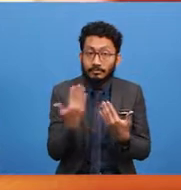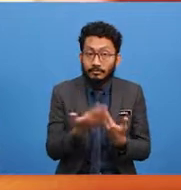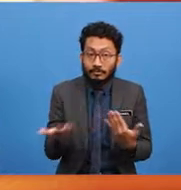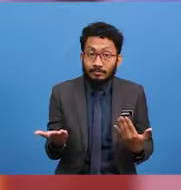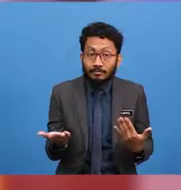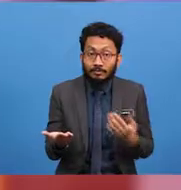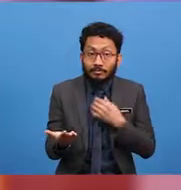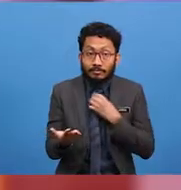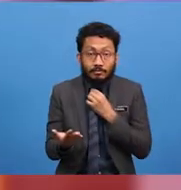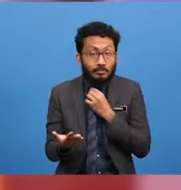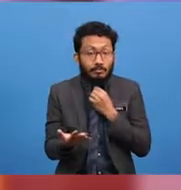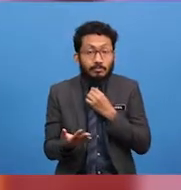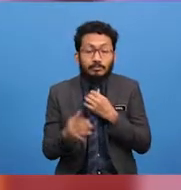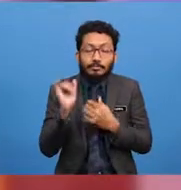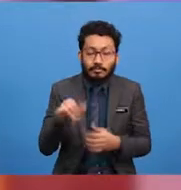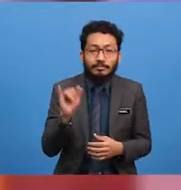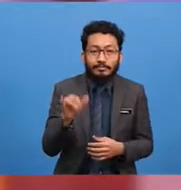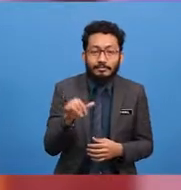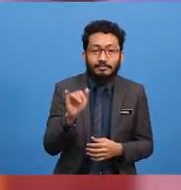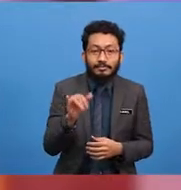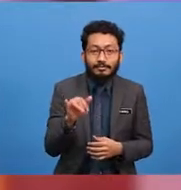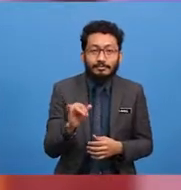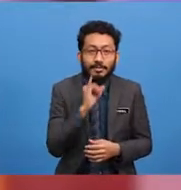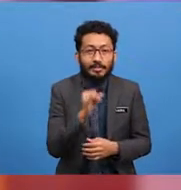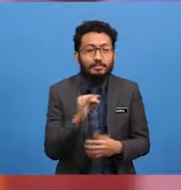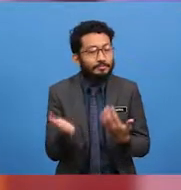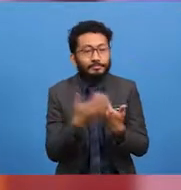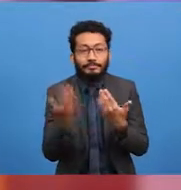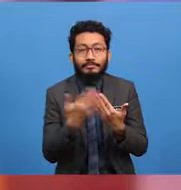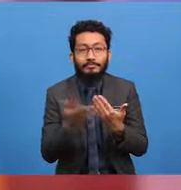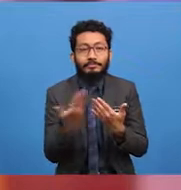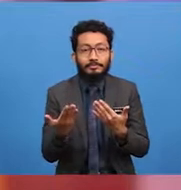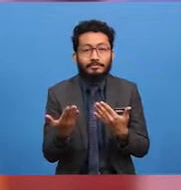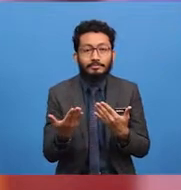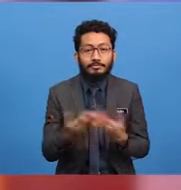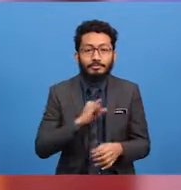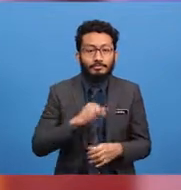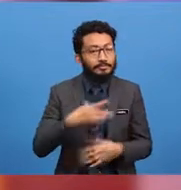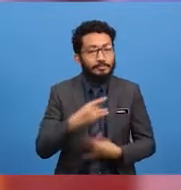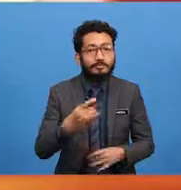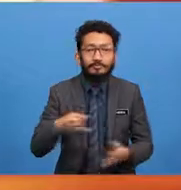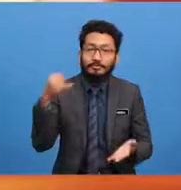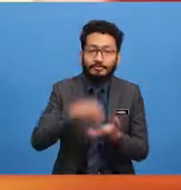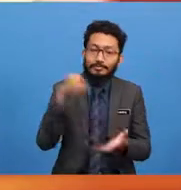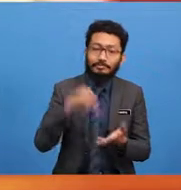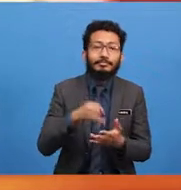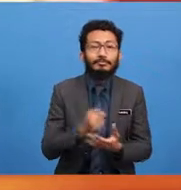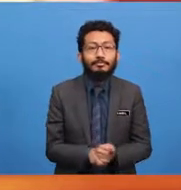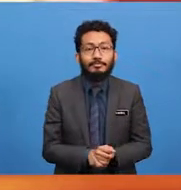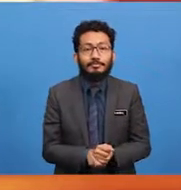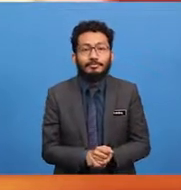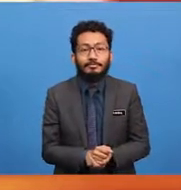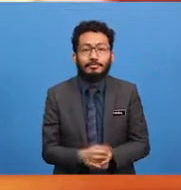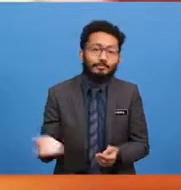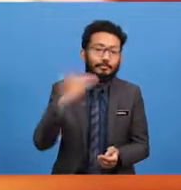it? Yeah, it's easy peasy. I like it. Let's move